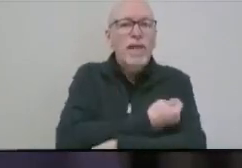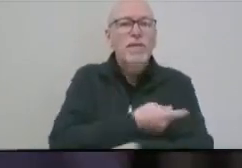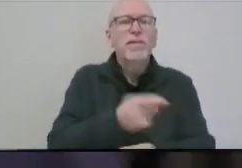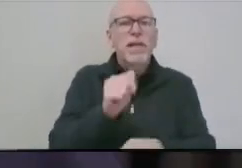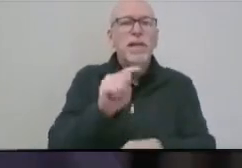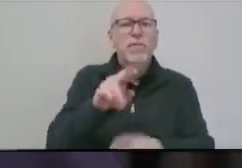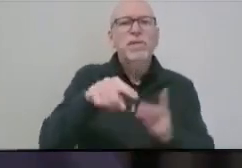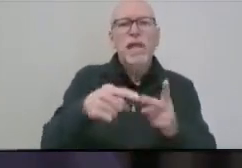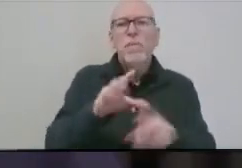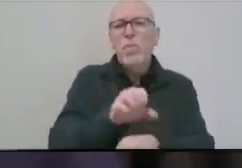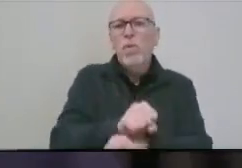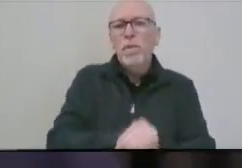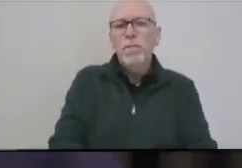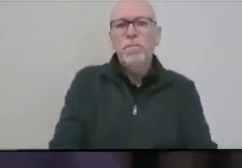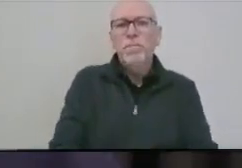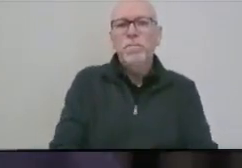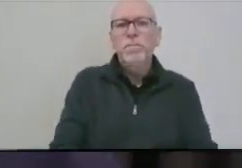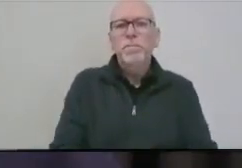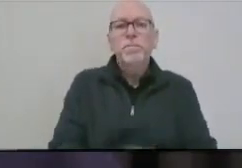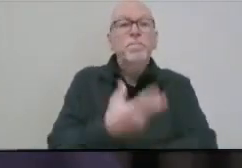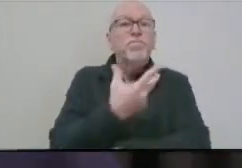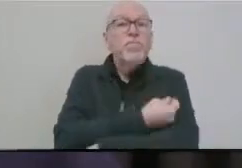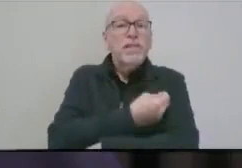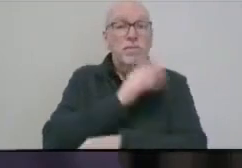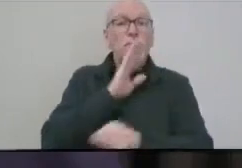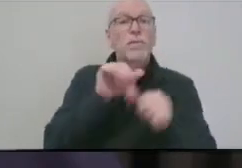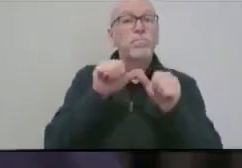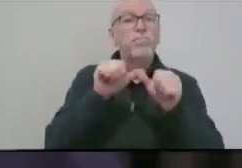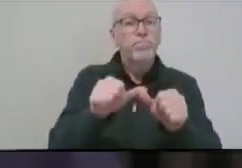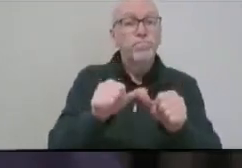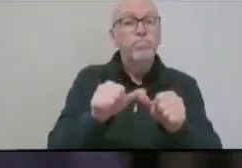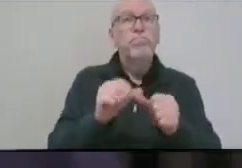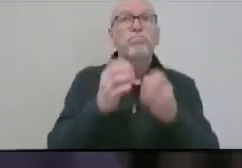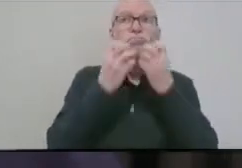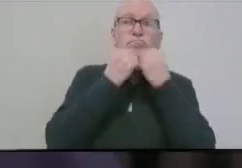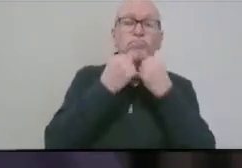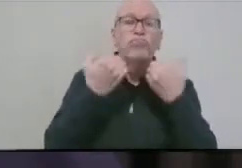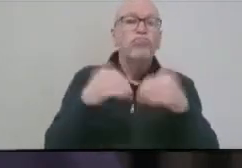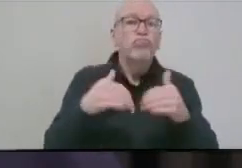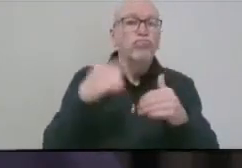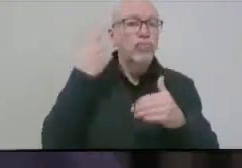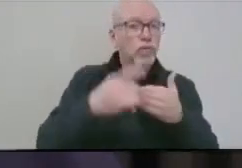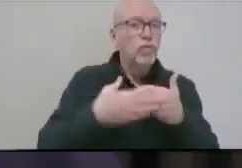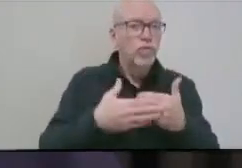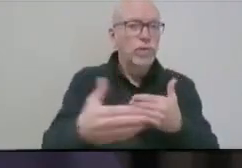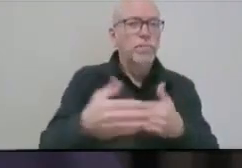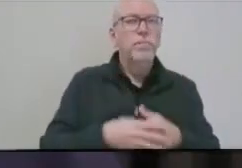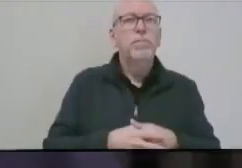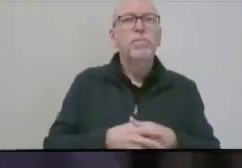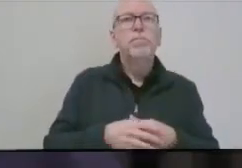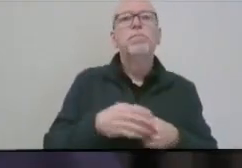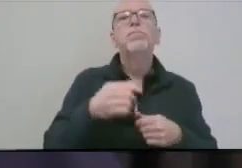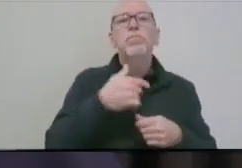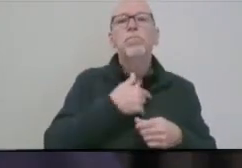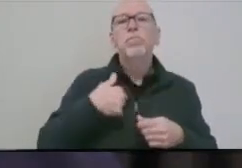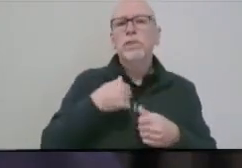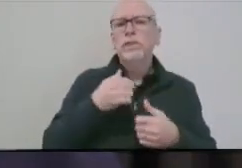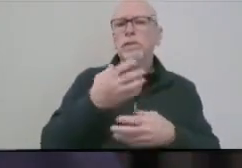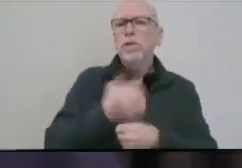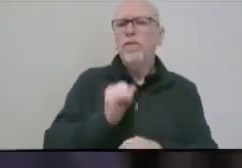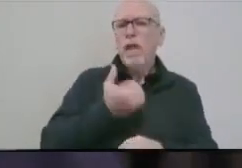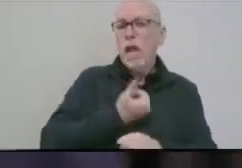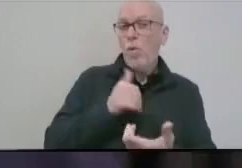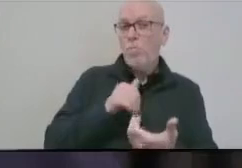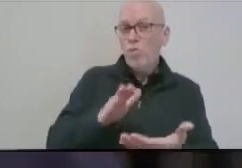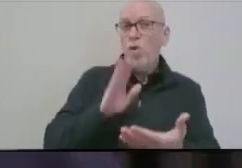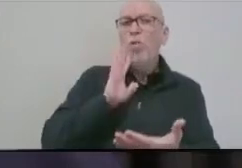second appointment. Vaccine will continue to remain a precious resource for some time. We are confident that our approach will protect those who are